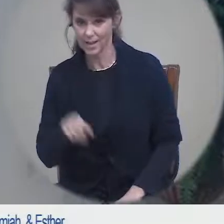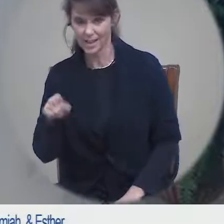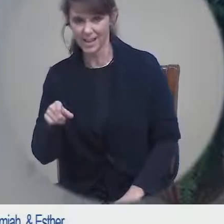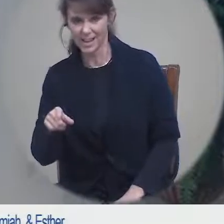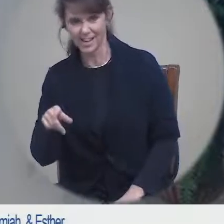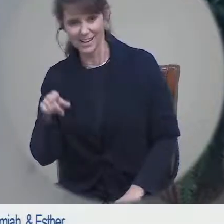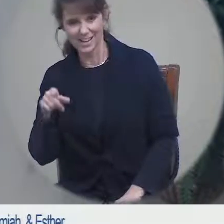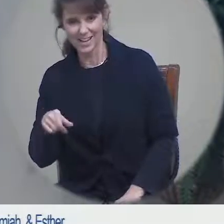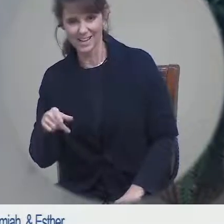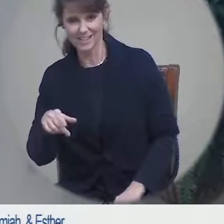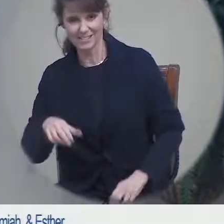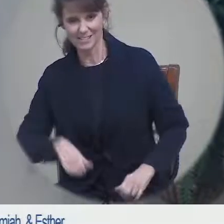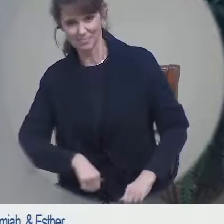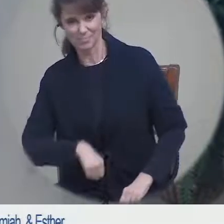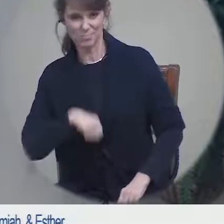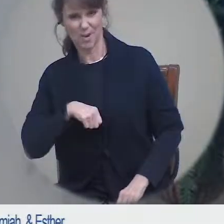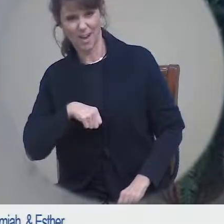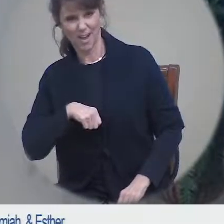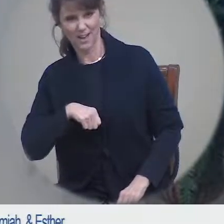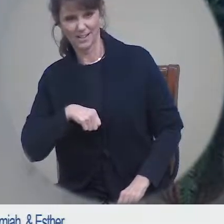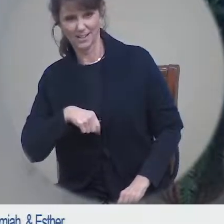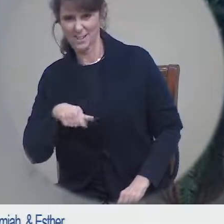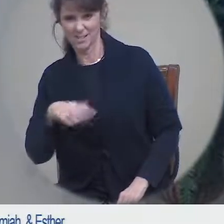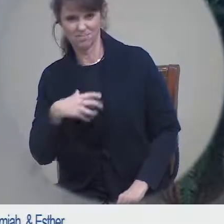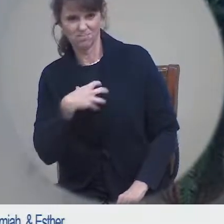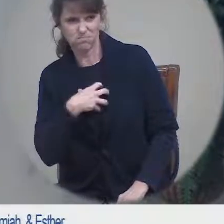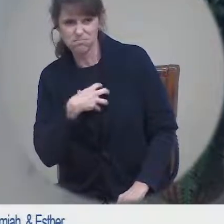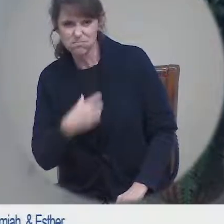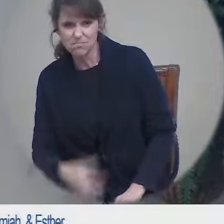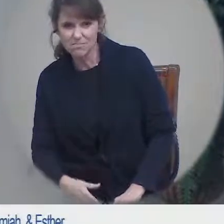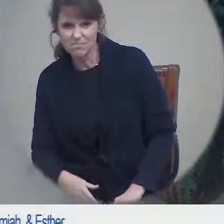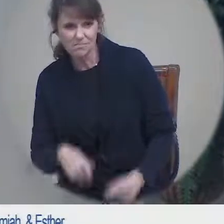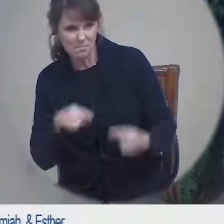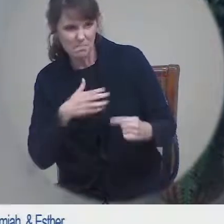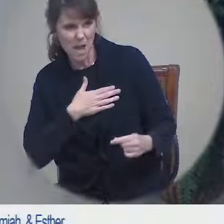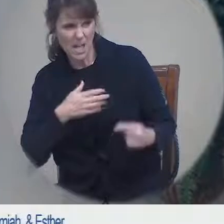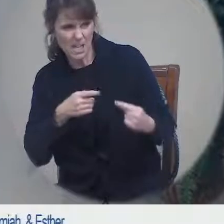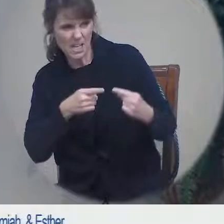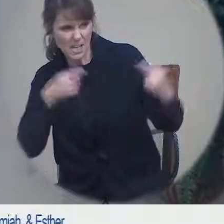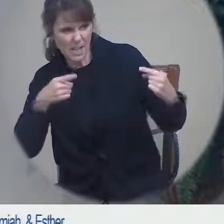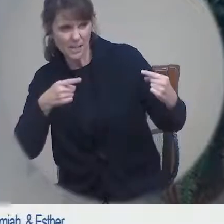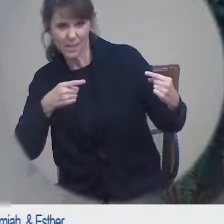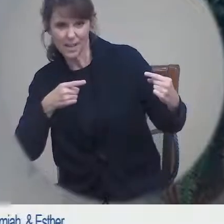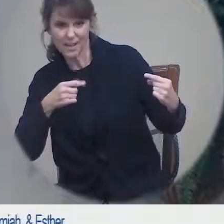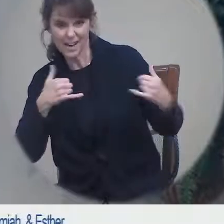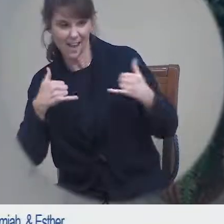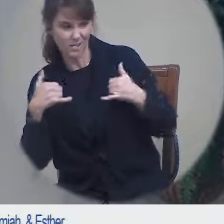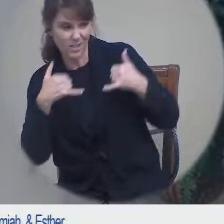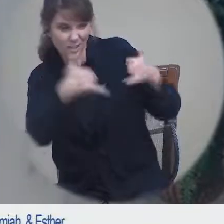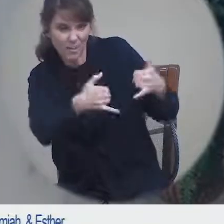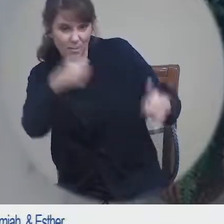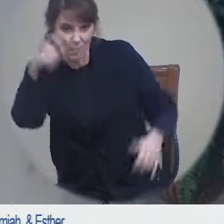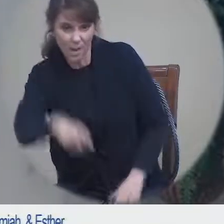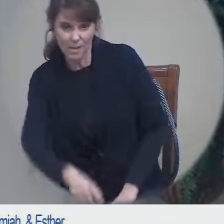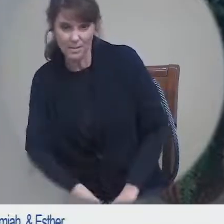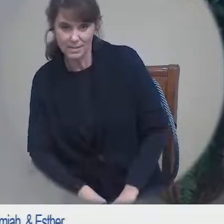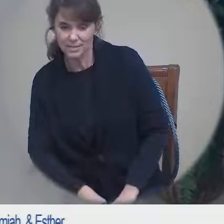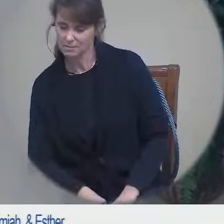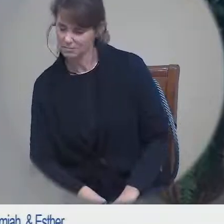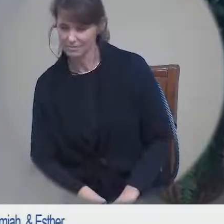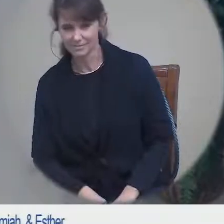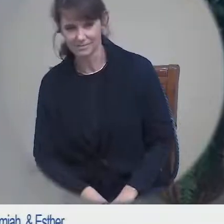man? I mean, your enemy, the one you were plotting your downfall, you're the one who is now an instrument of the king, giving him great